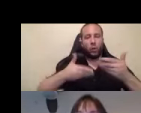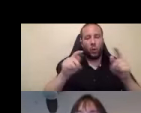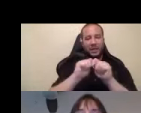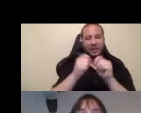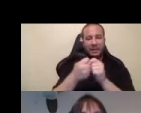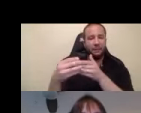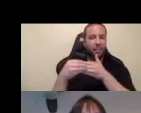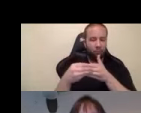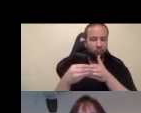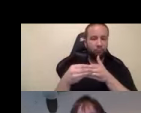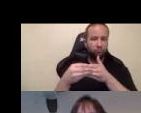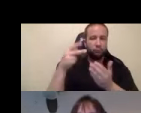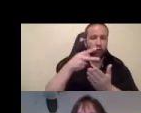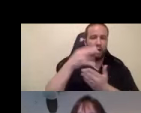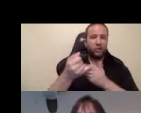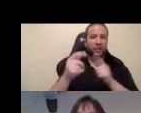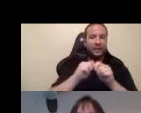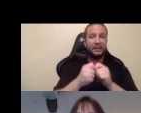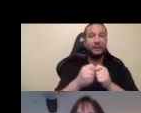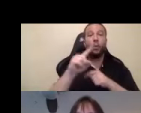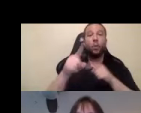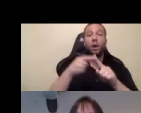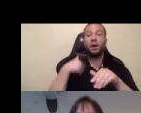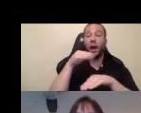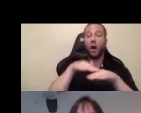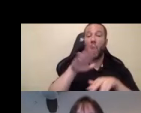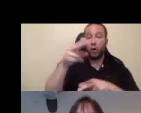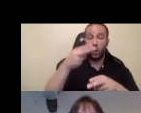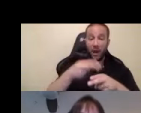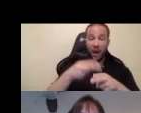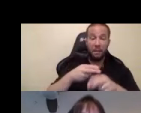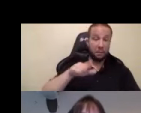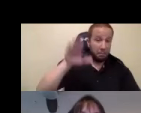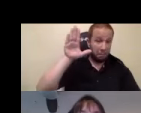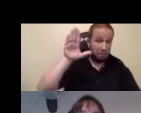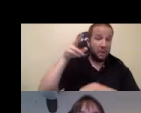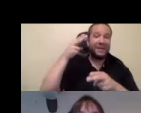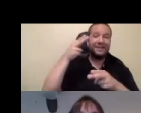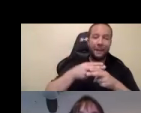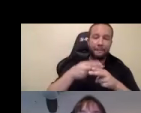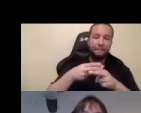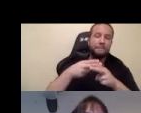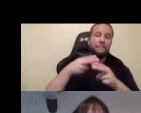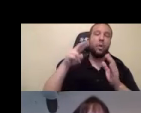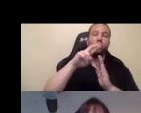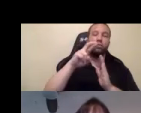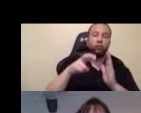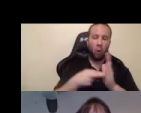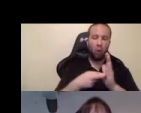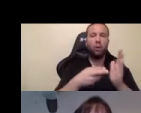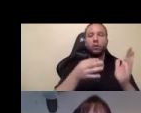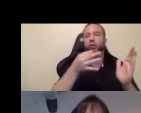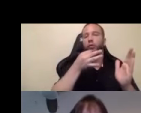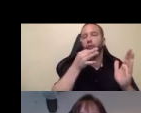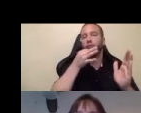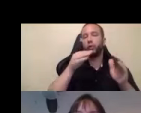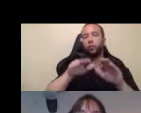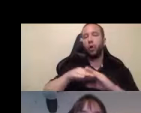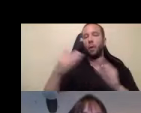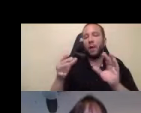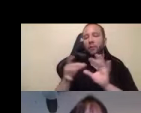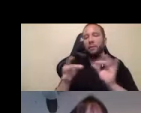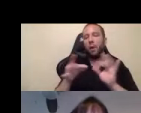as I call on you, please let us know your name and role in the organization, and we'll work in the opening remarks as we do that.